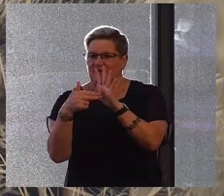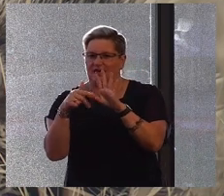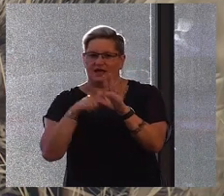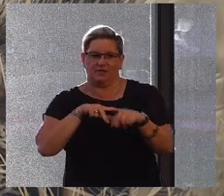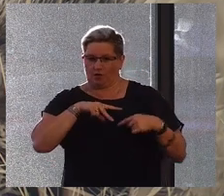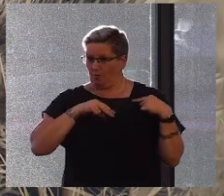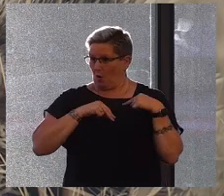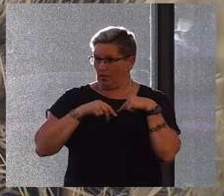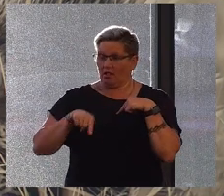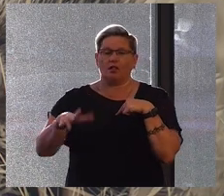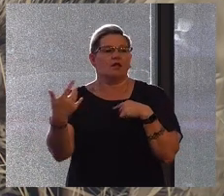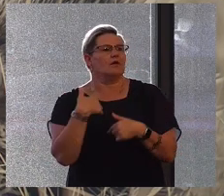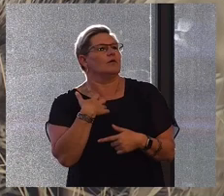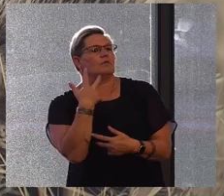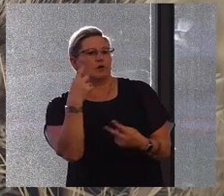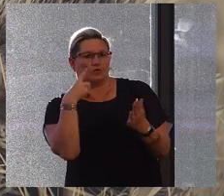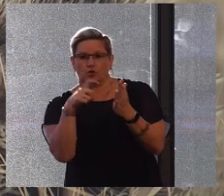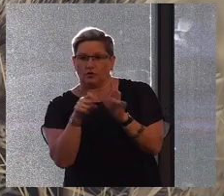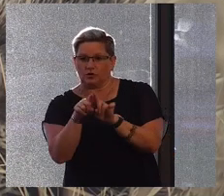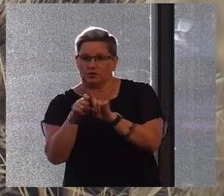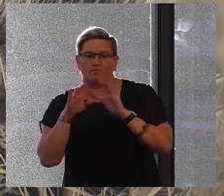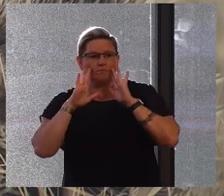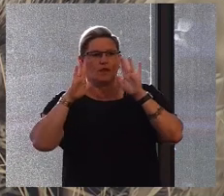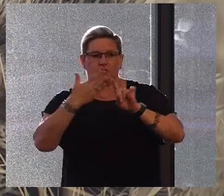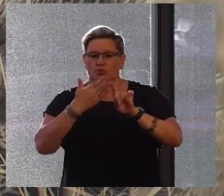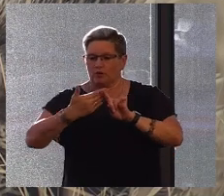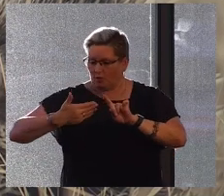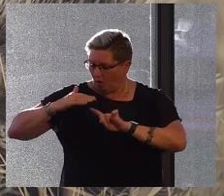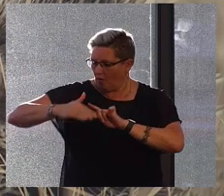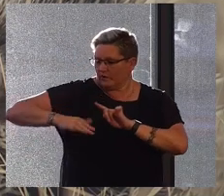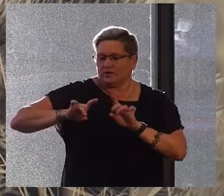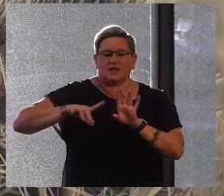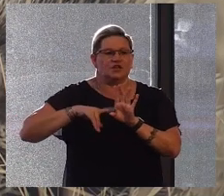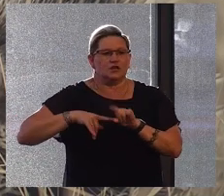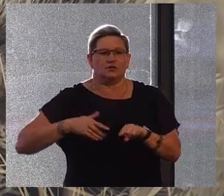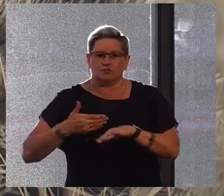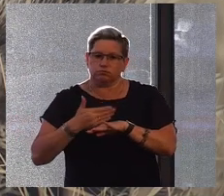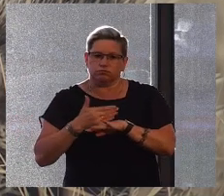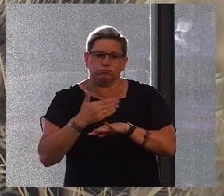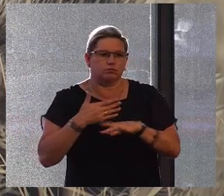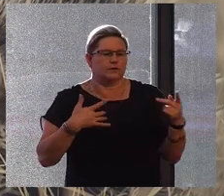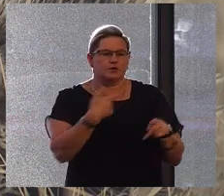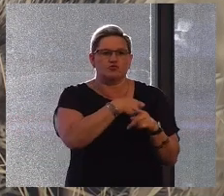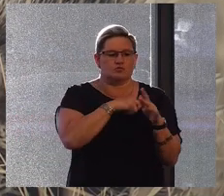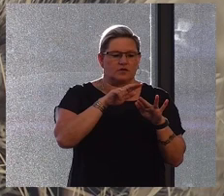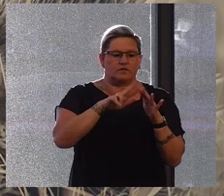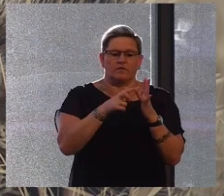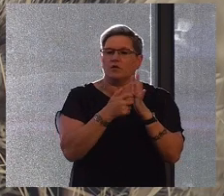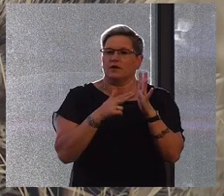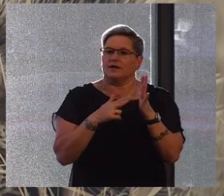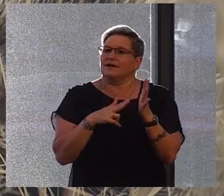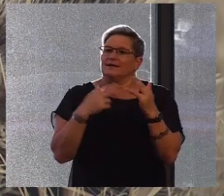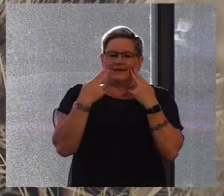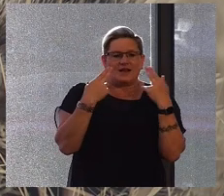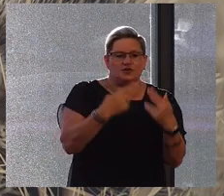OAM the Order of Australia and the incredible work she's done for over a decade at Zoos. Organisations like Trust for Nature, Environment Victoria, and